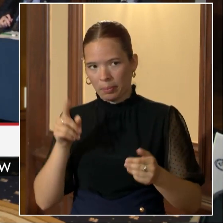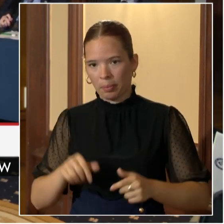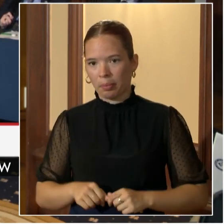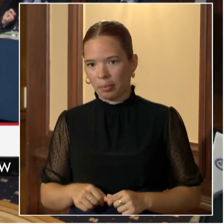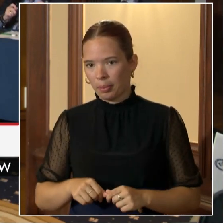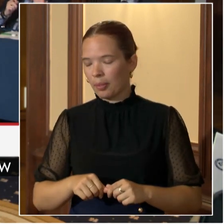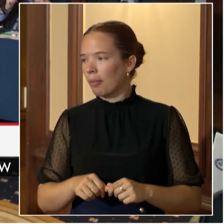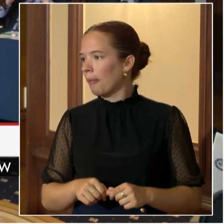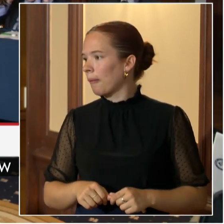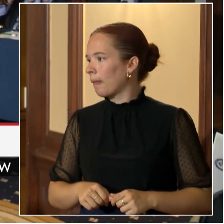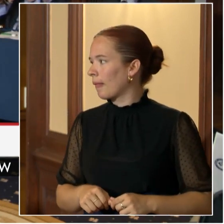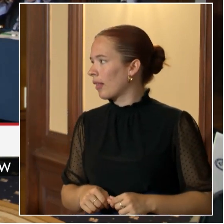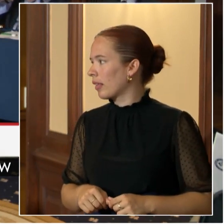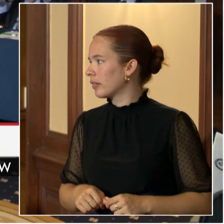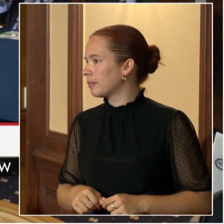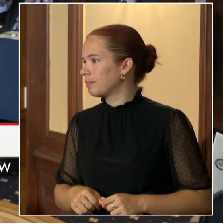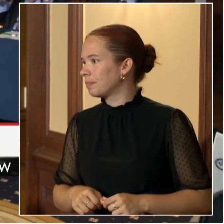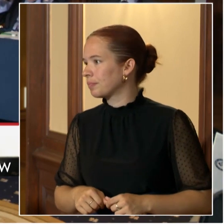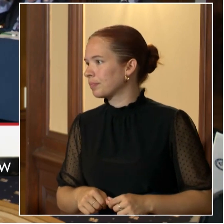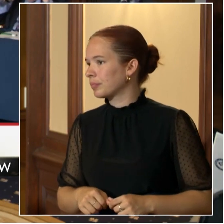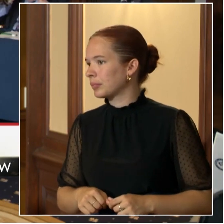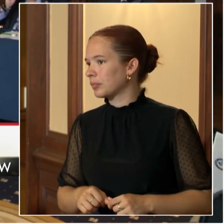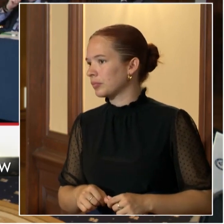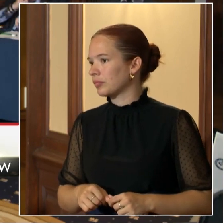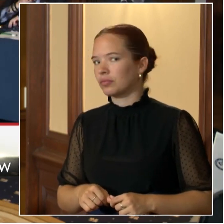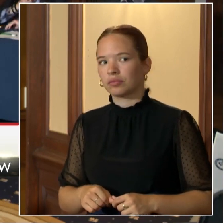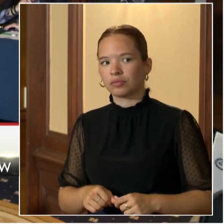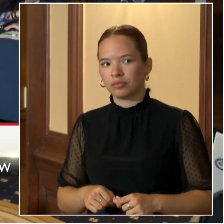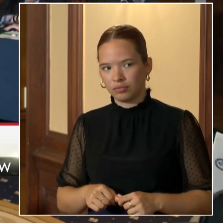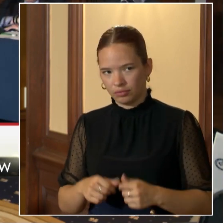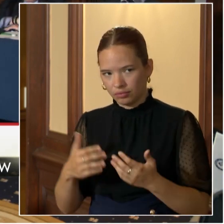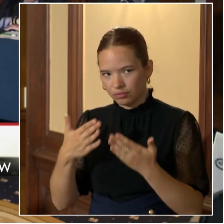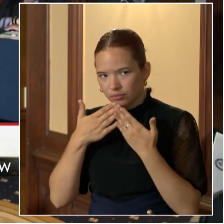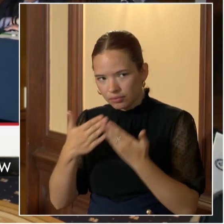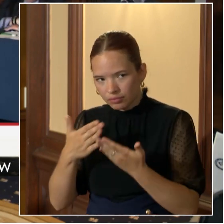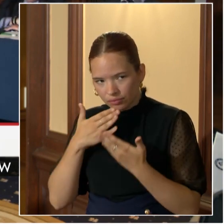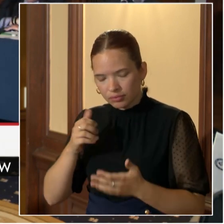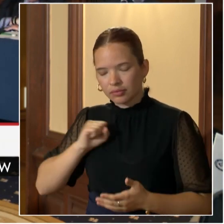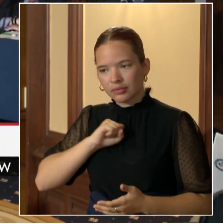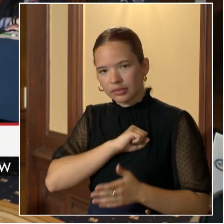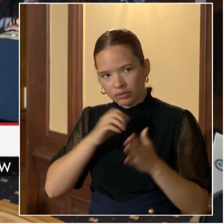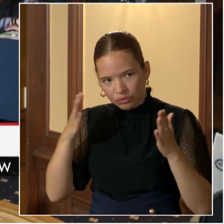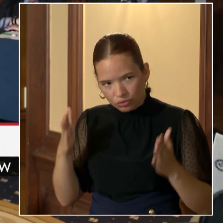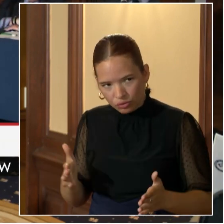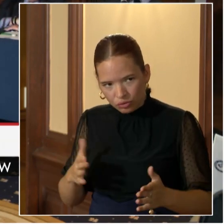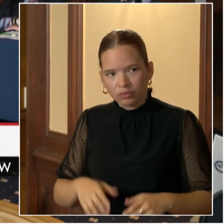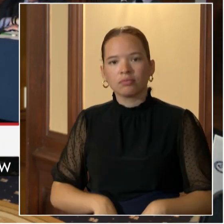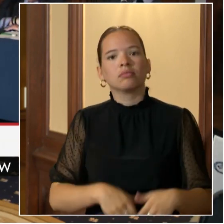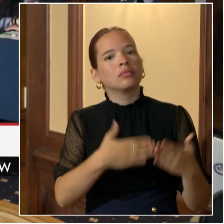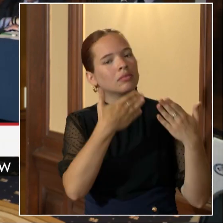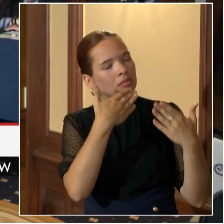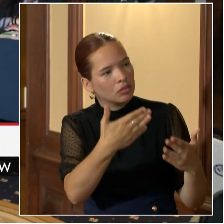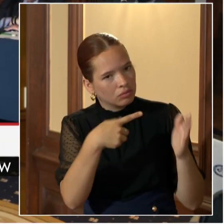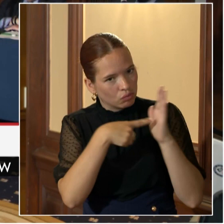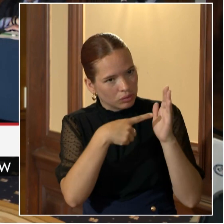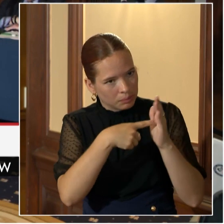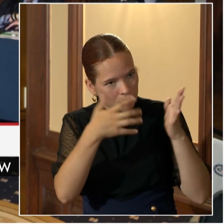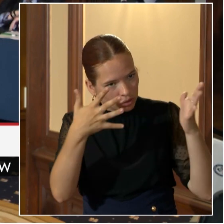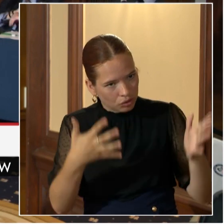And thank you, Senators and Representatives. And next, I want to call on Beverly Perry